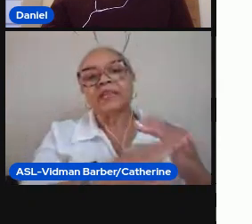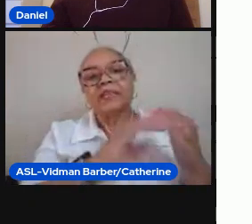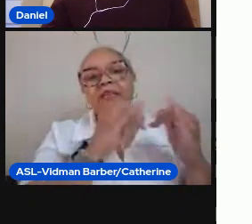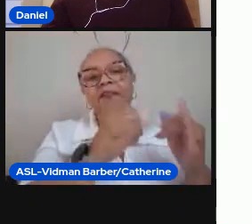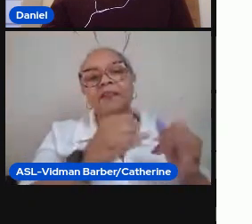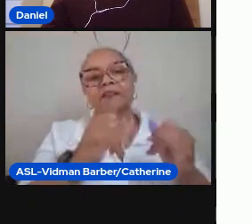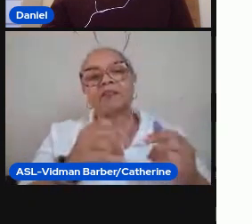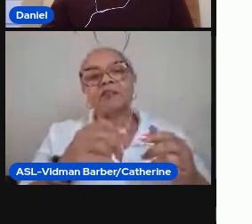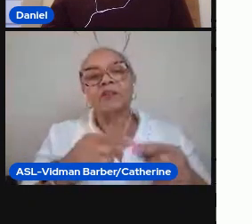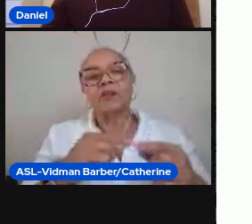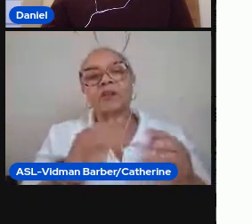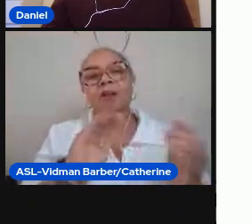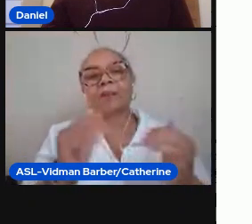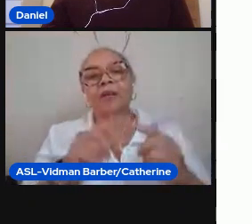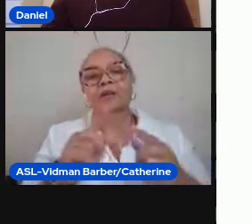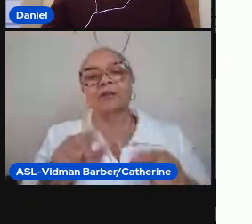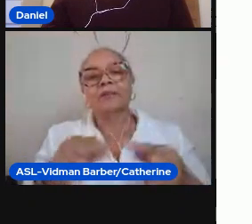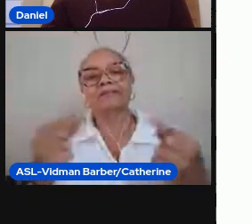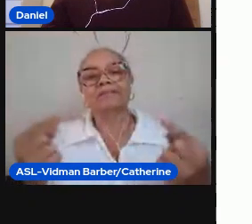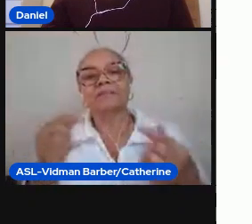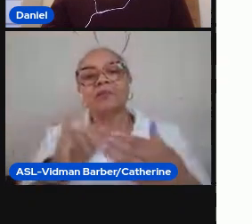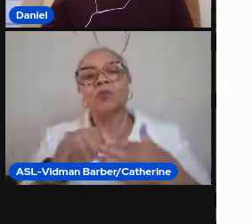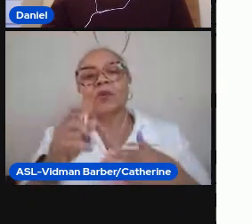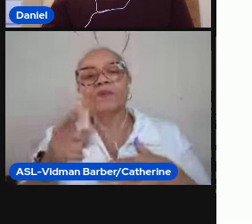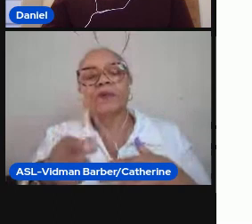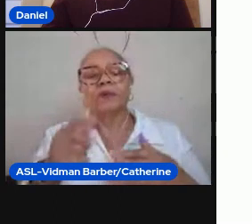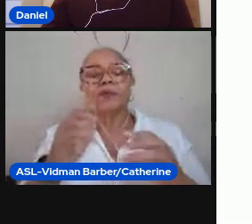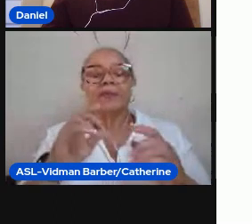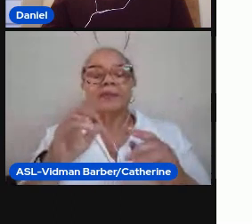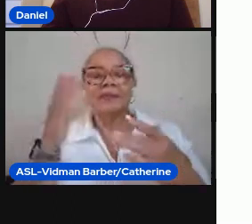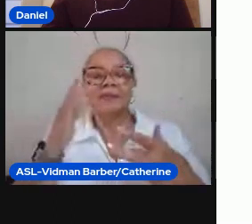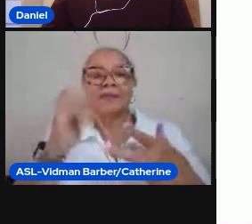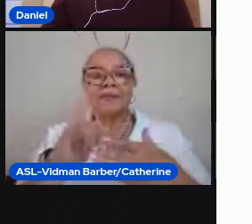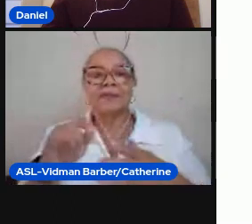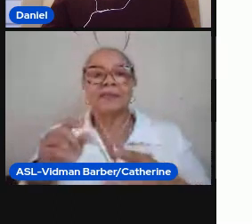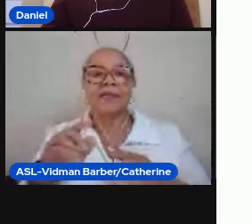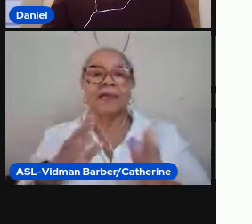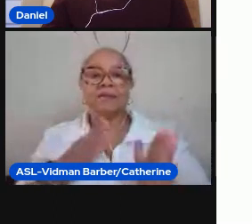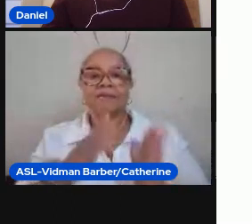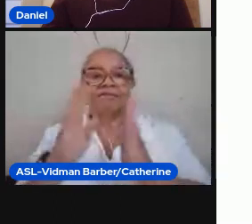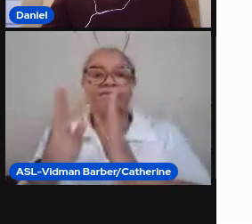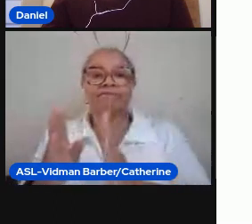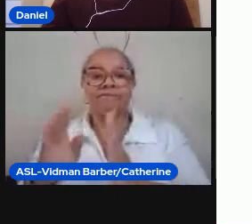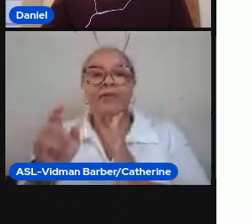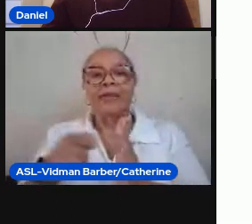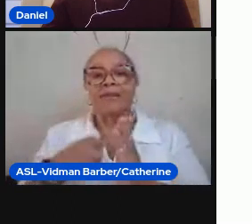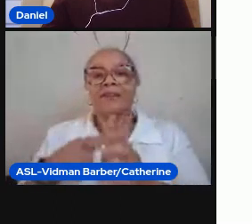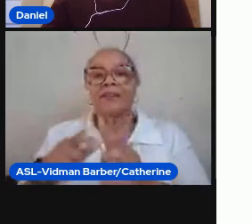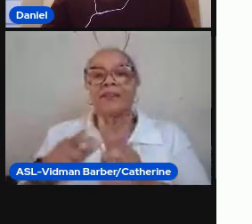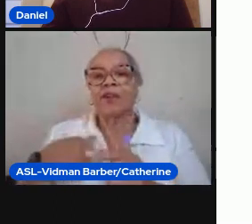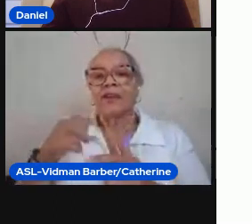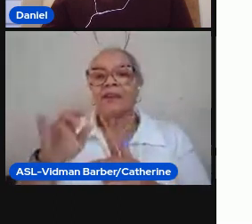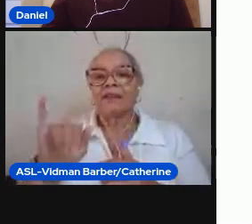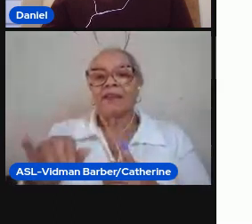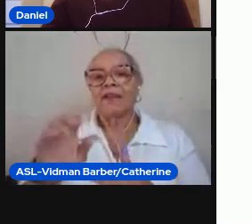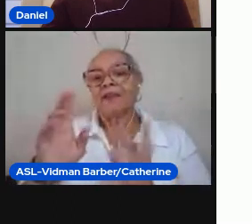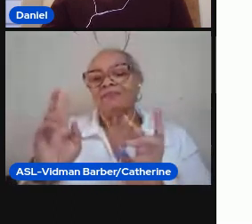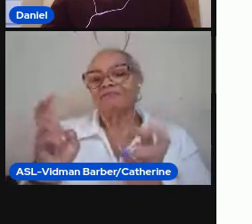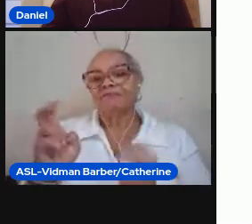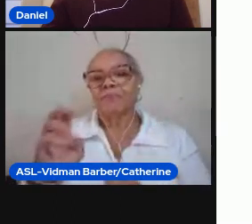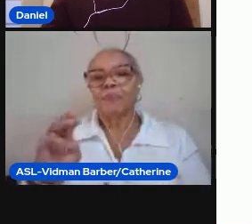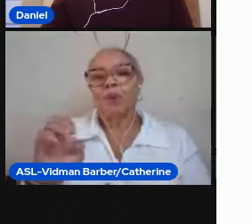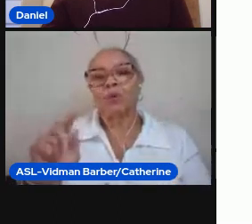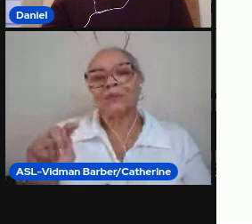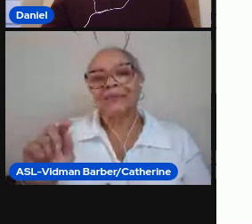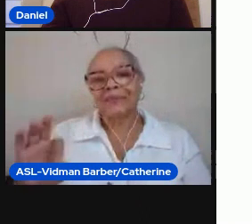disease, in both the conjugate group and the polysaccharide group. This is the particular motif and the conserved parts of